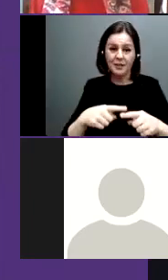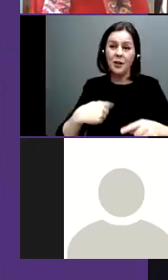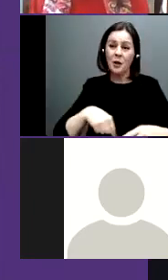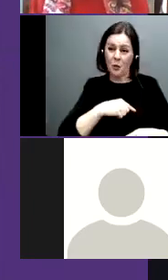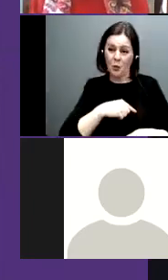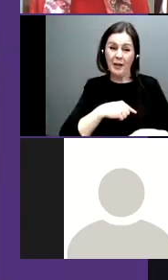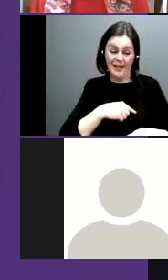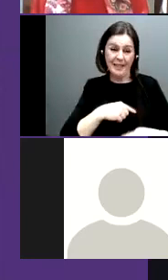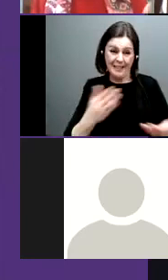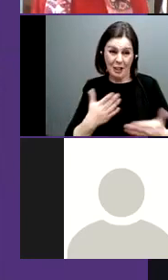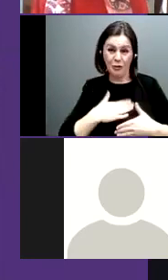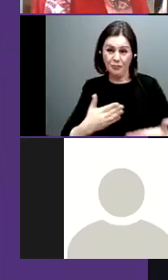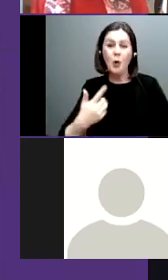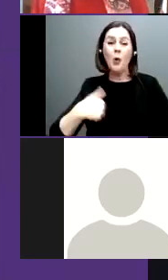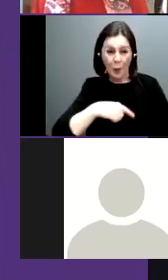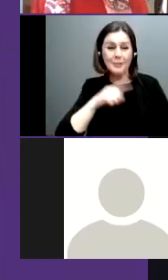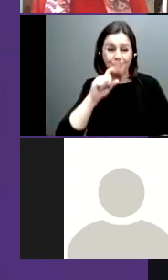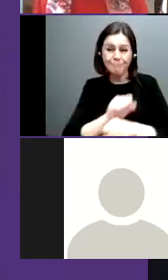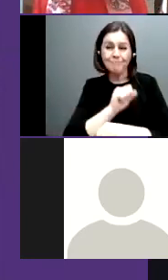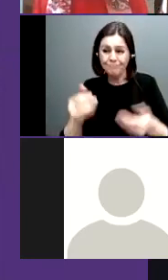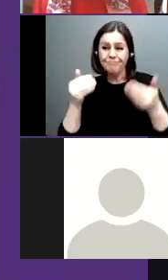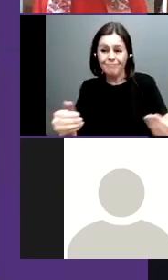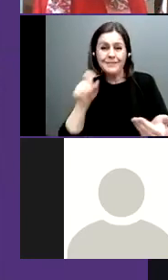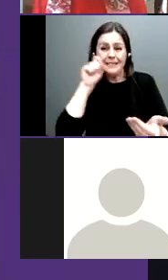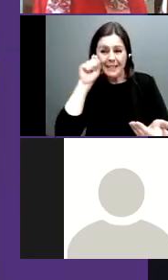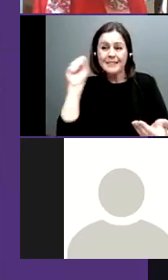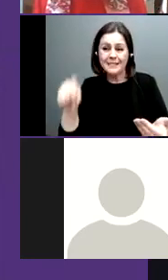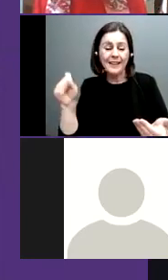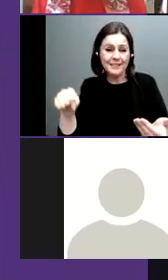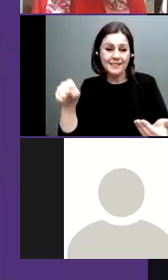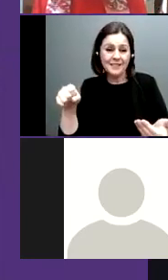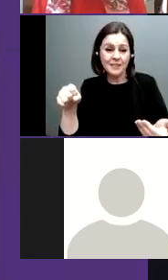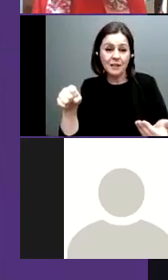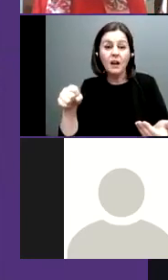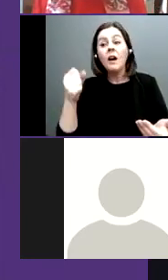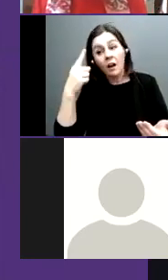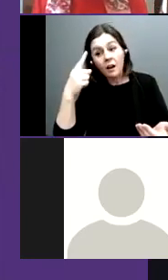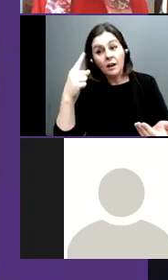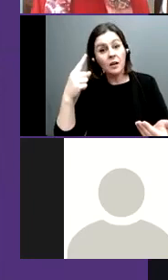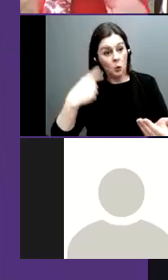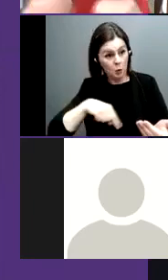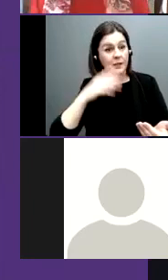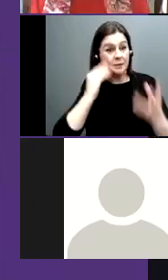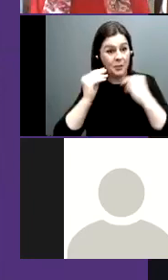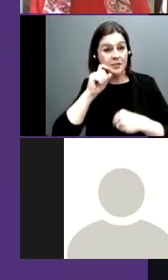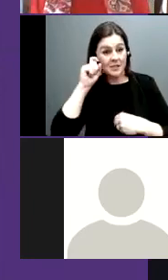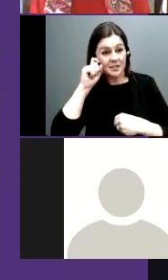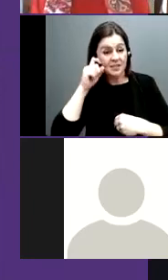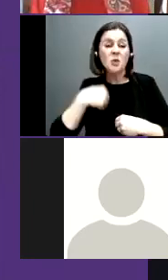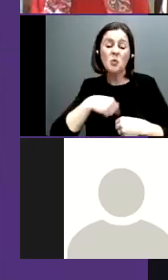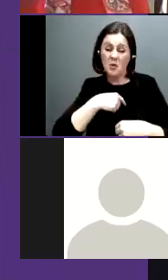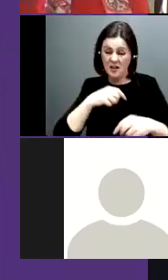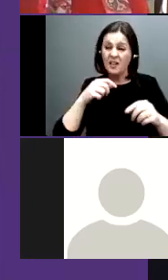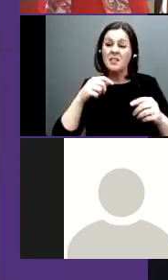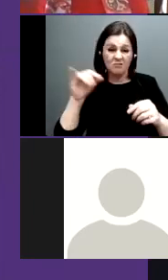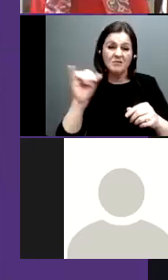having sex. But what that also means is that we can also experience being sexually assaulted. And why do they have the right